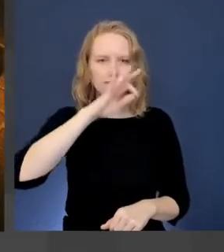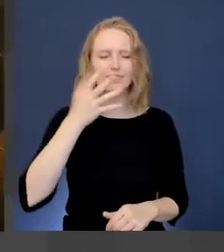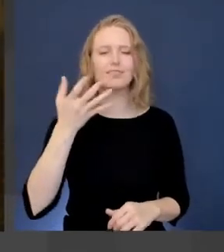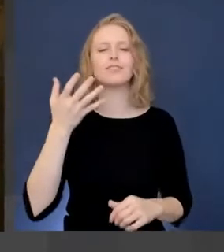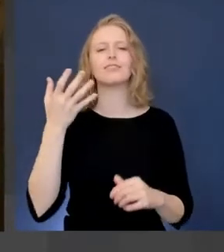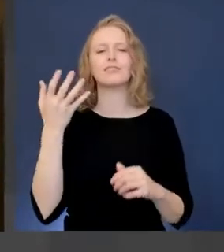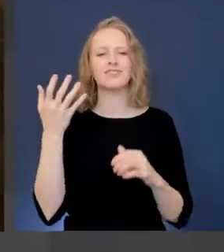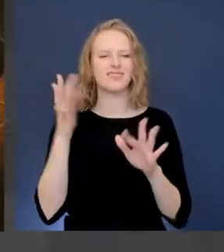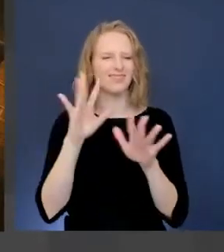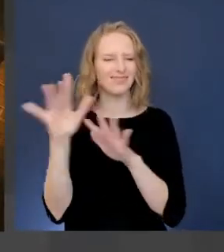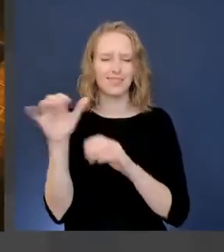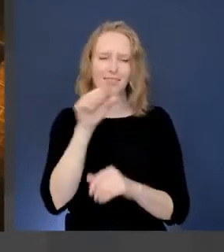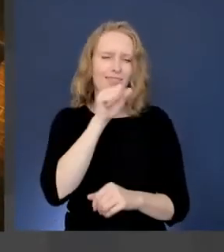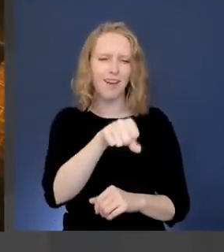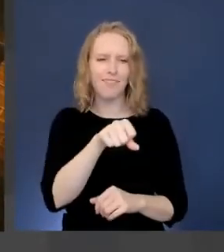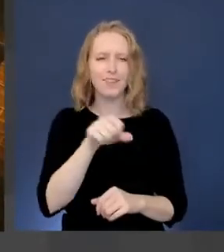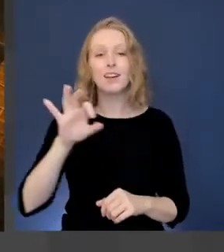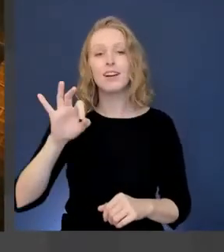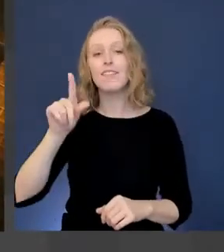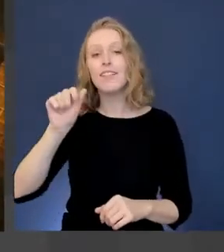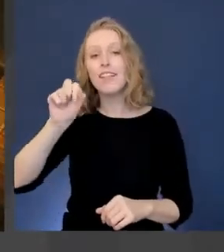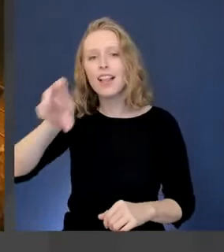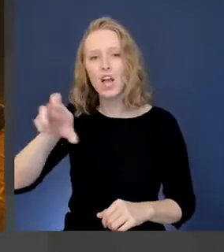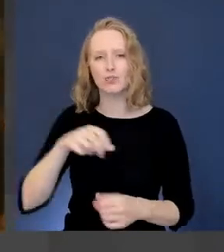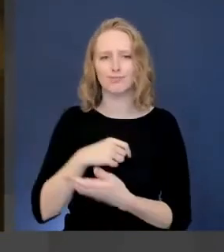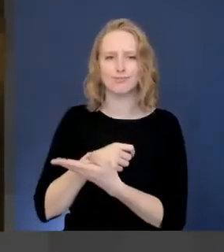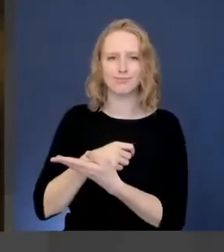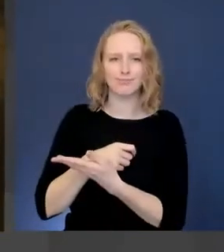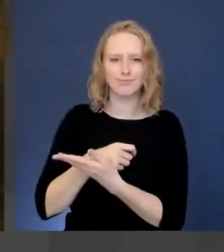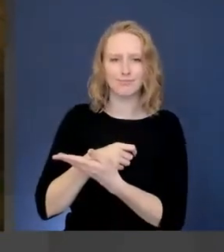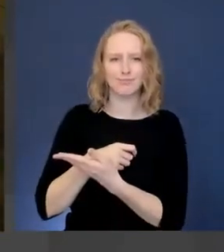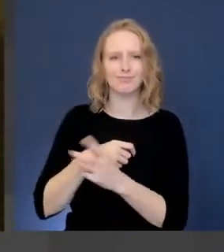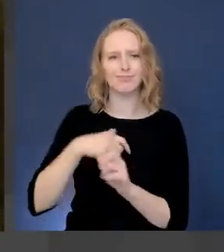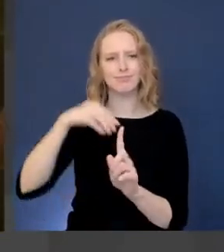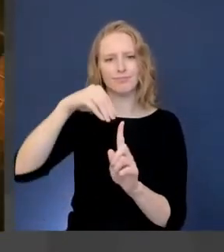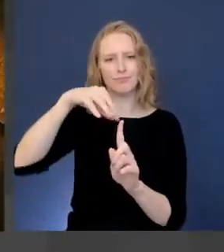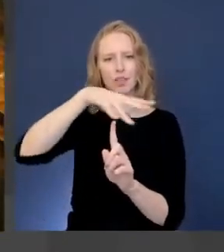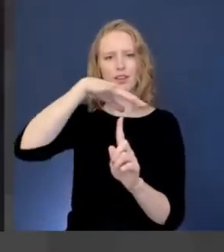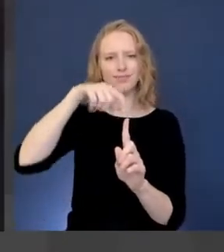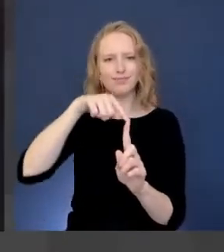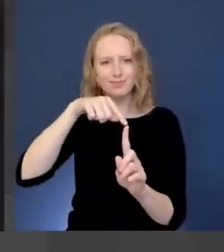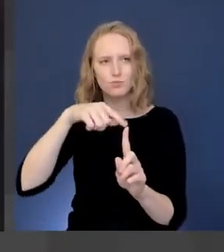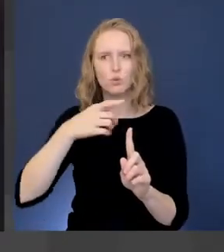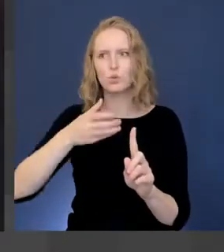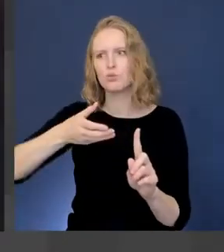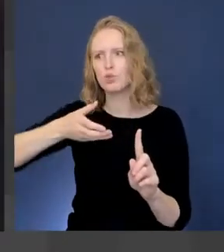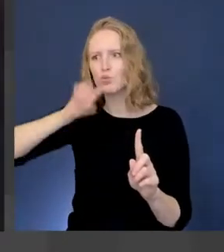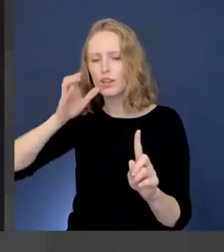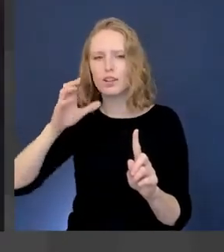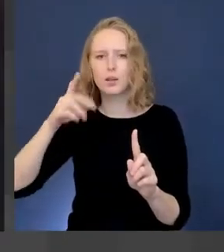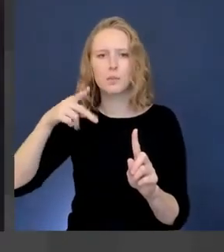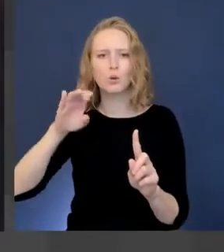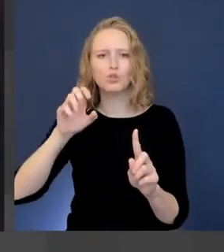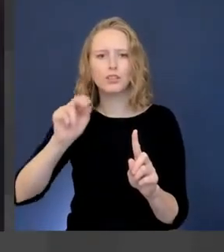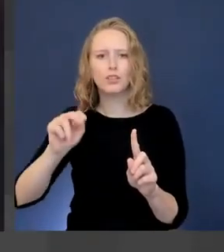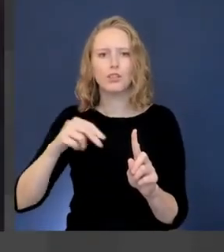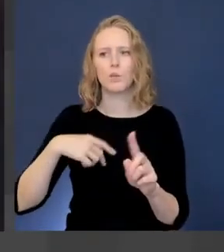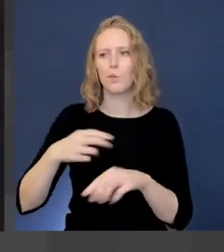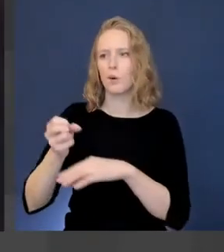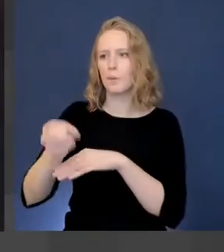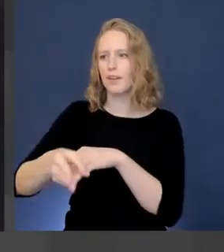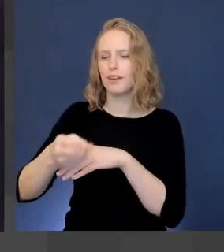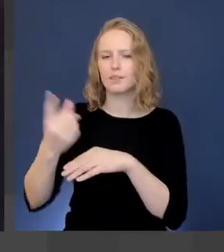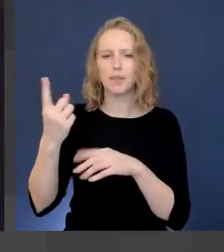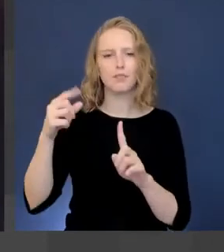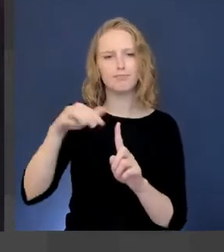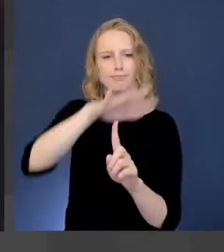flares, which are new VFX that you can apply to your character. So whenever you drink a potion or you beat an enemy, you get to show off a